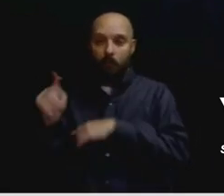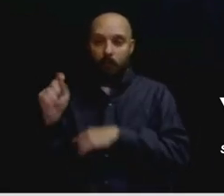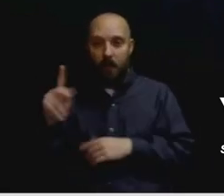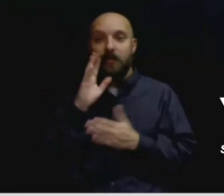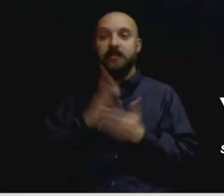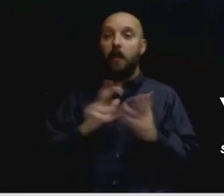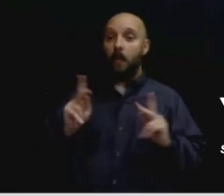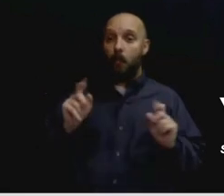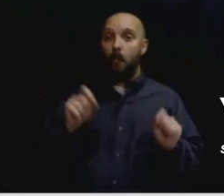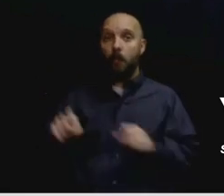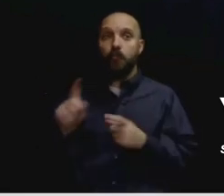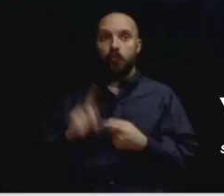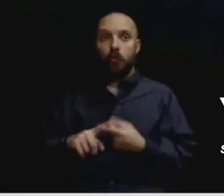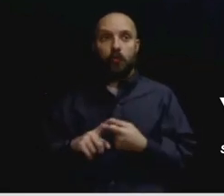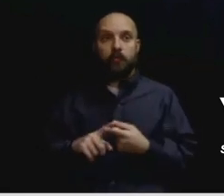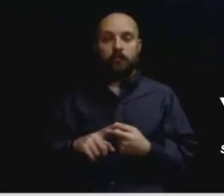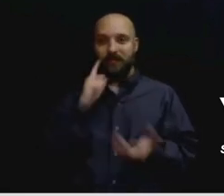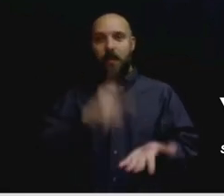to tell